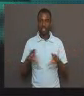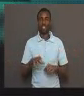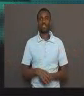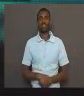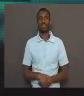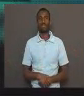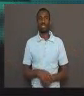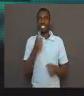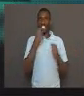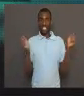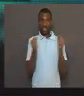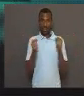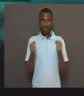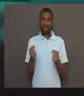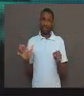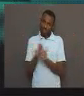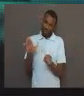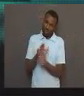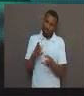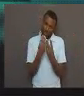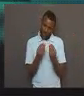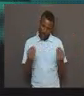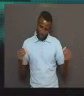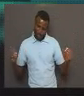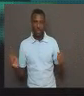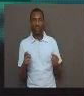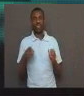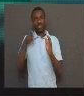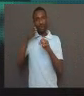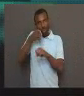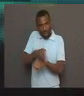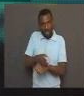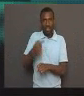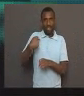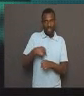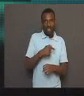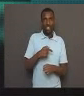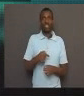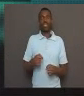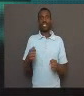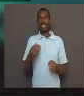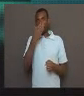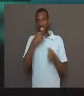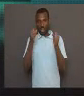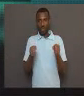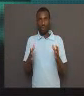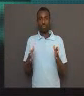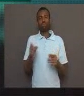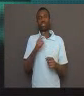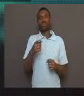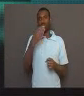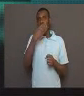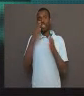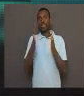Once the ice is fully melted, we can remove it from the heater to